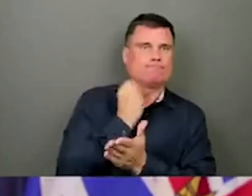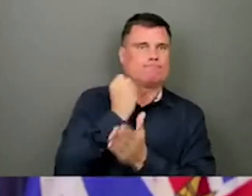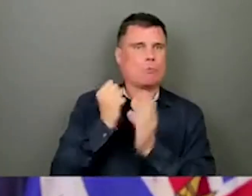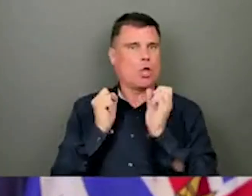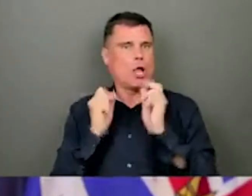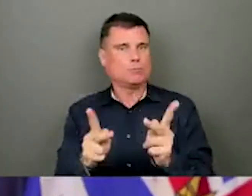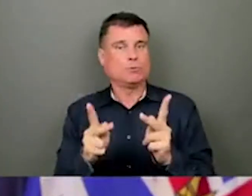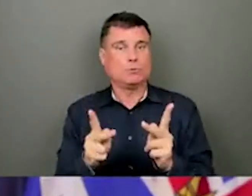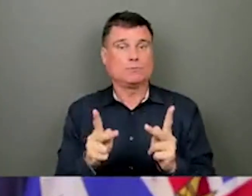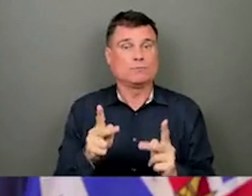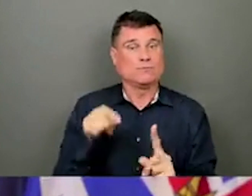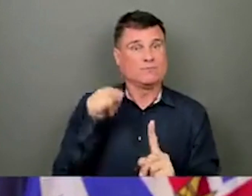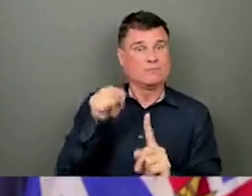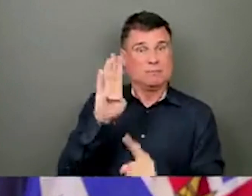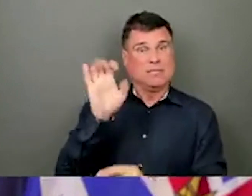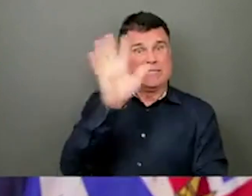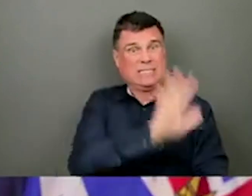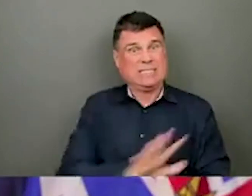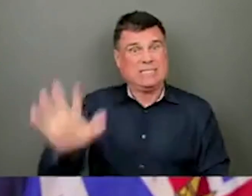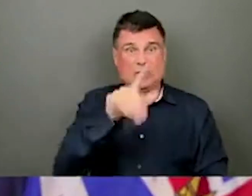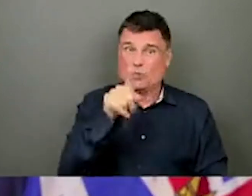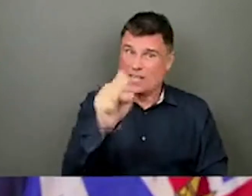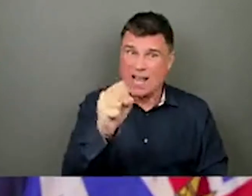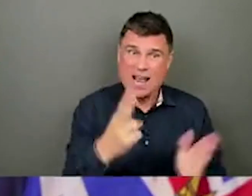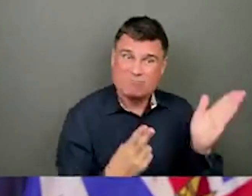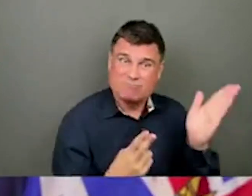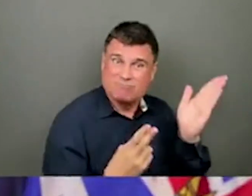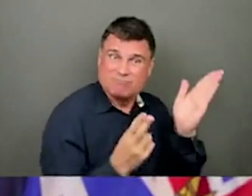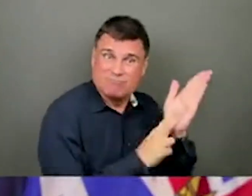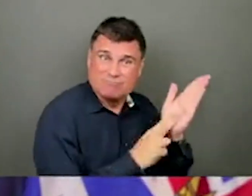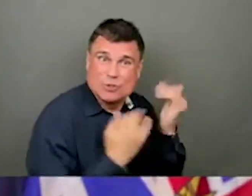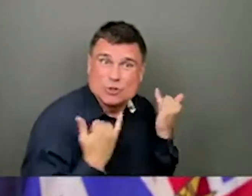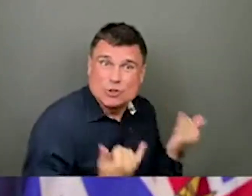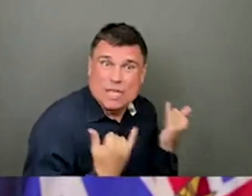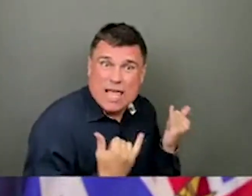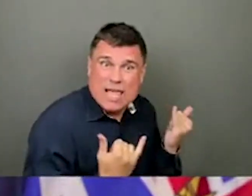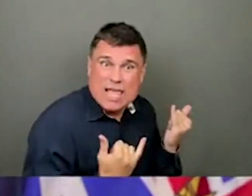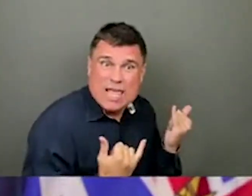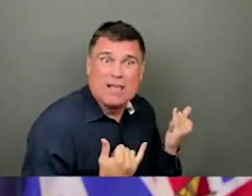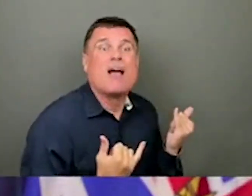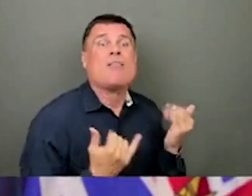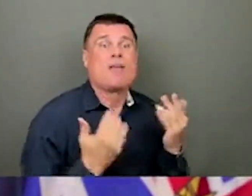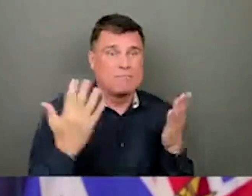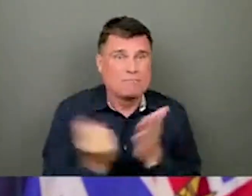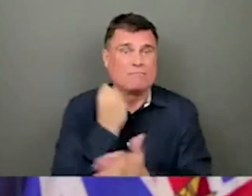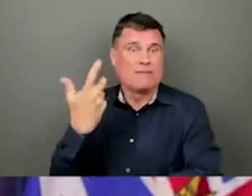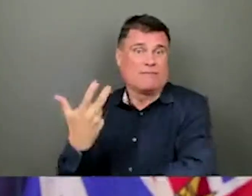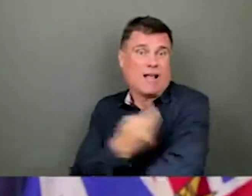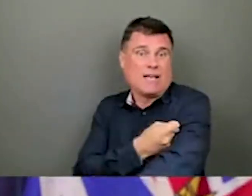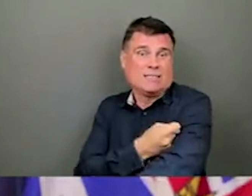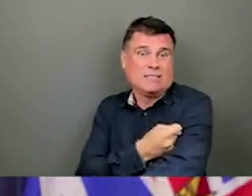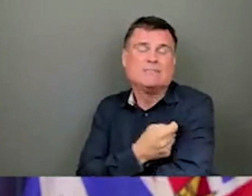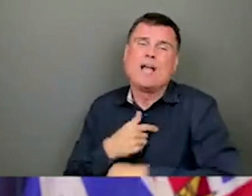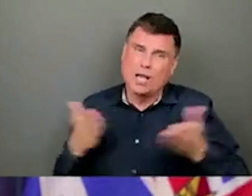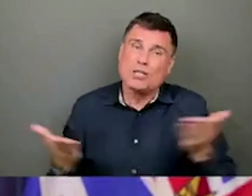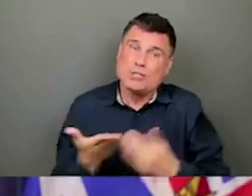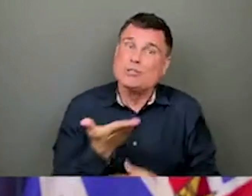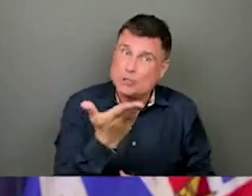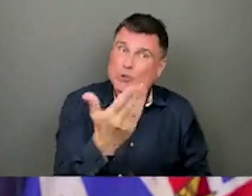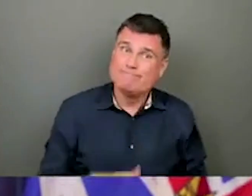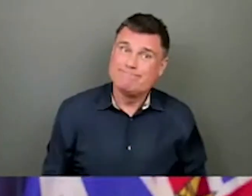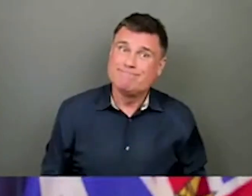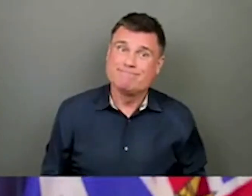to do that. You can get registered today to get your COVID-19 vaccine, and I encourage you to do so. Online, people will be